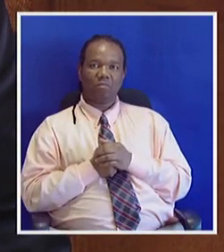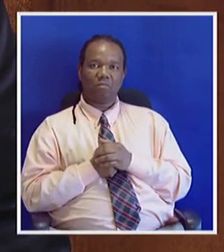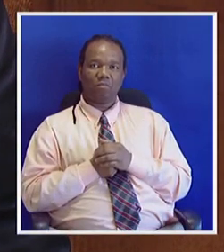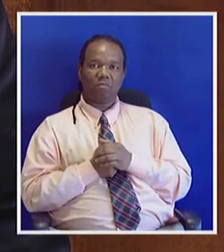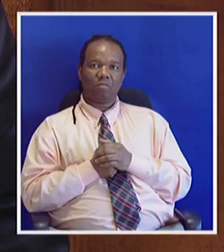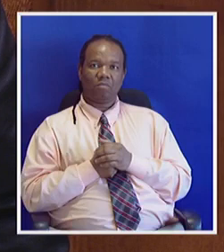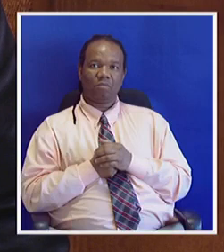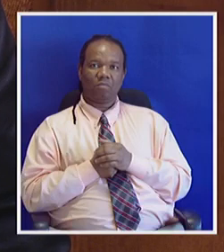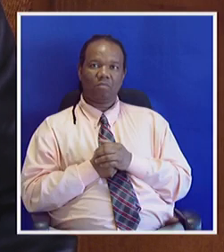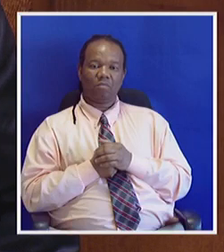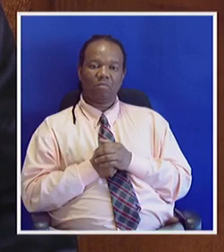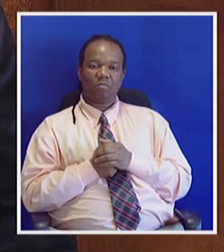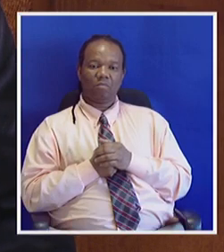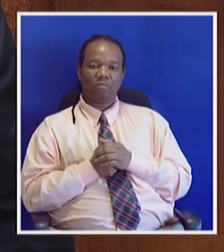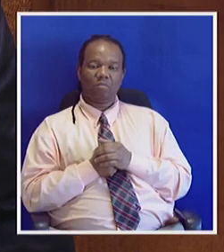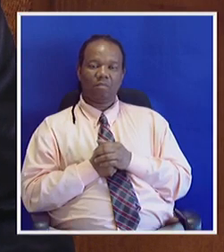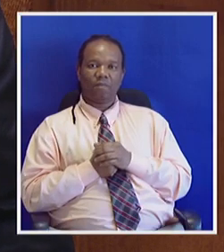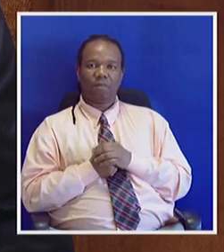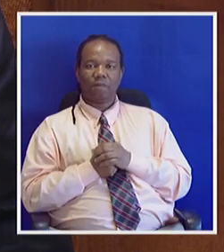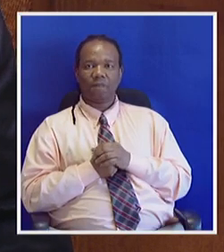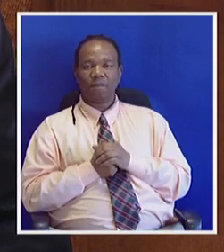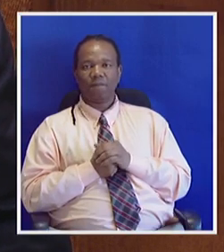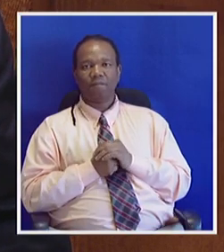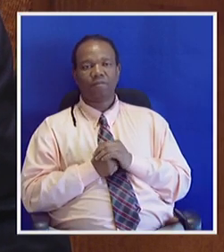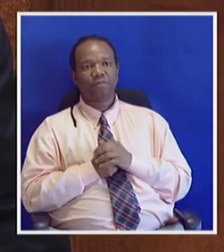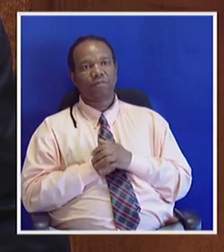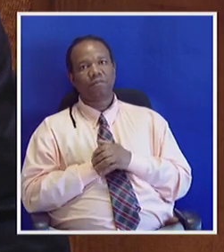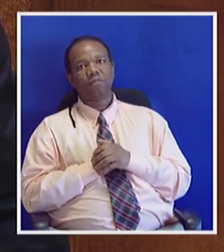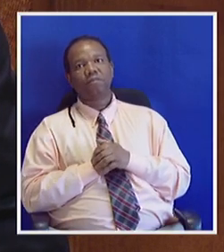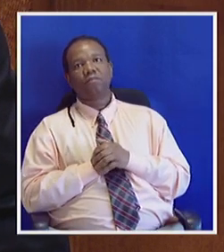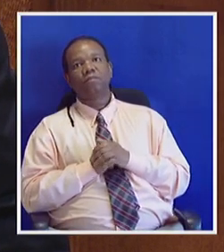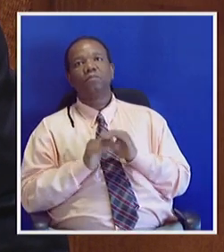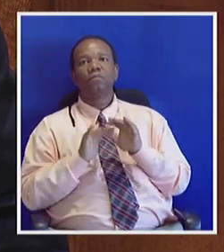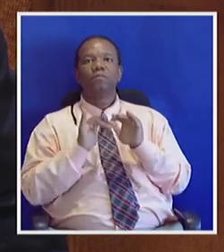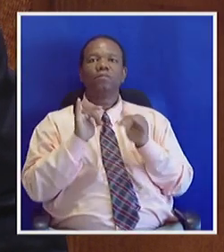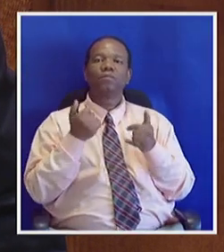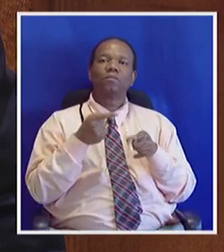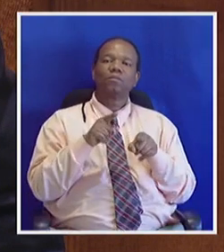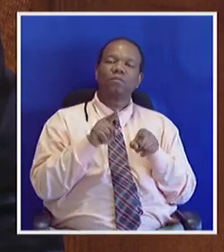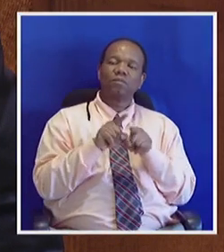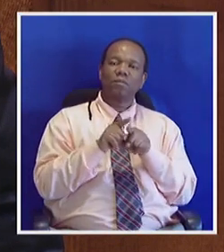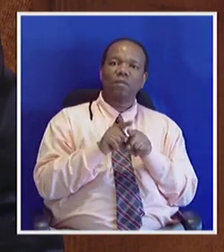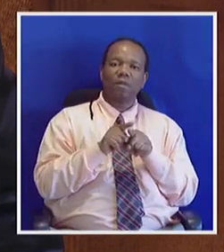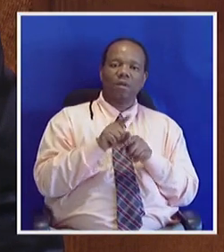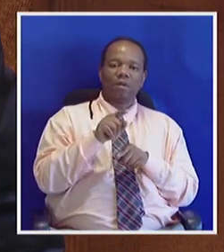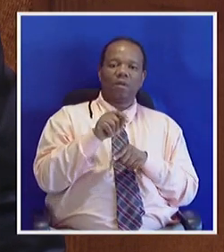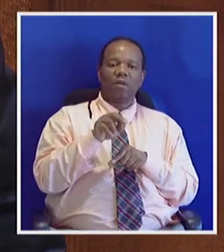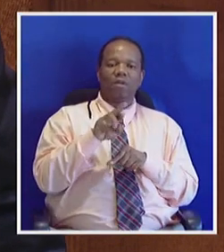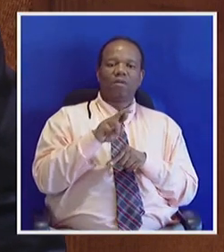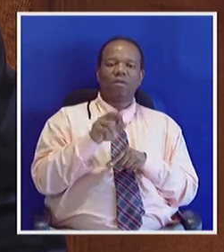My question is, what is the contribution of the Transnet Maritime School of Excellency training